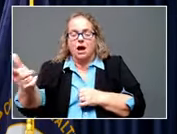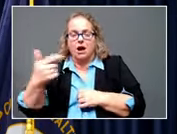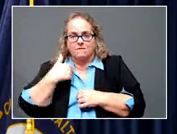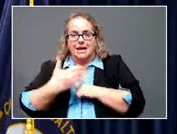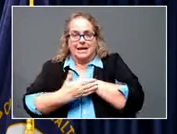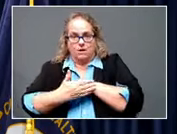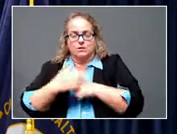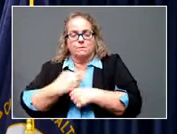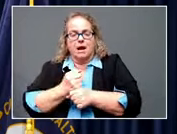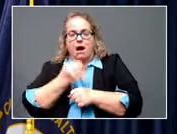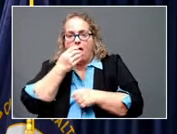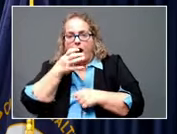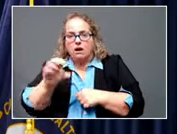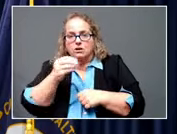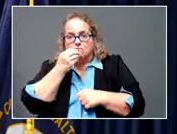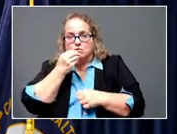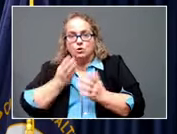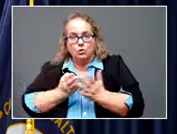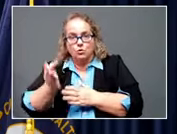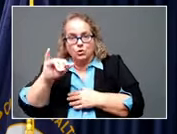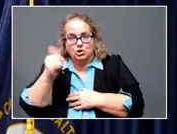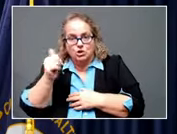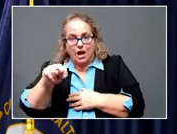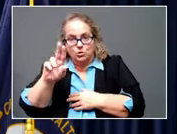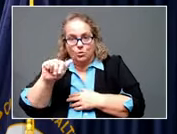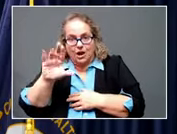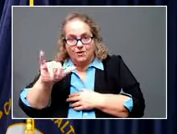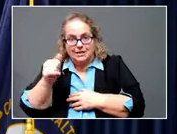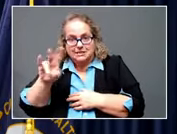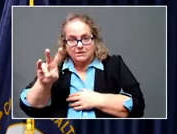January 17th, 2022. More information is going to be posted on that